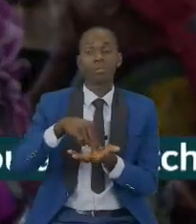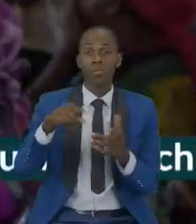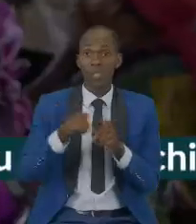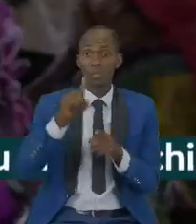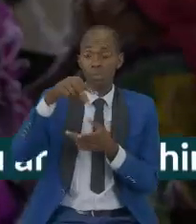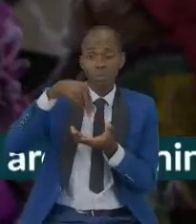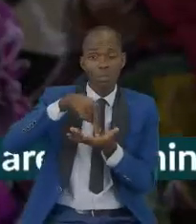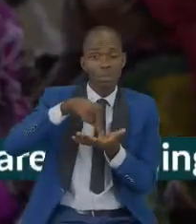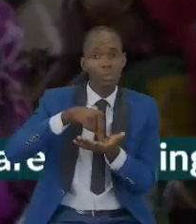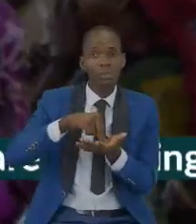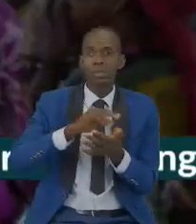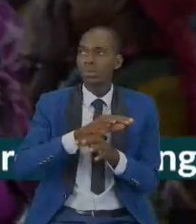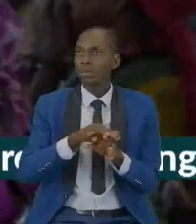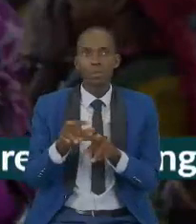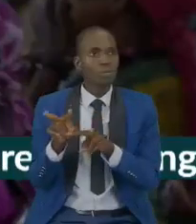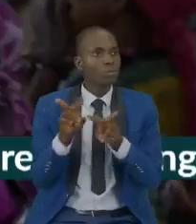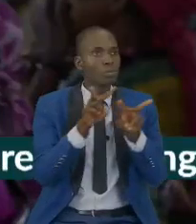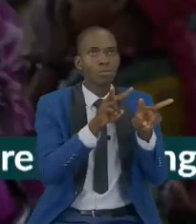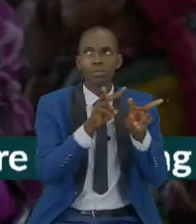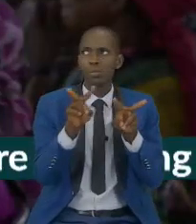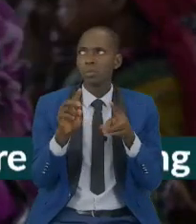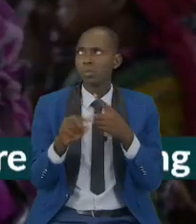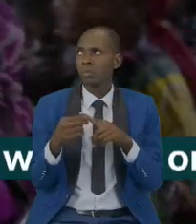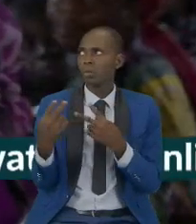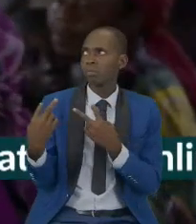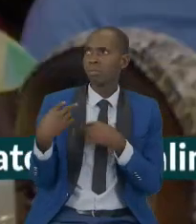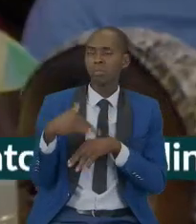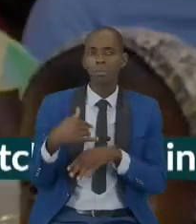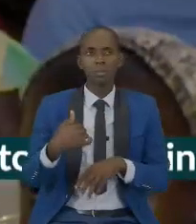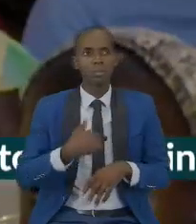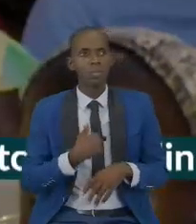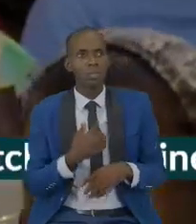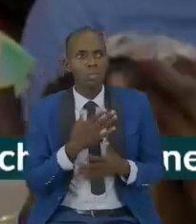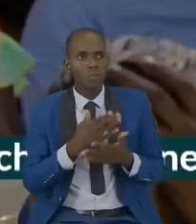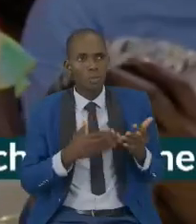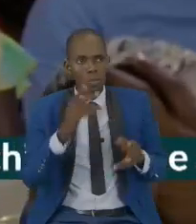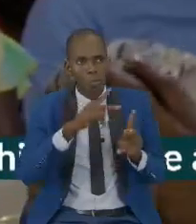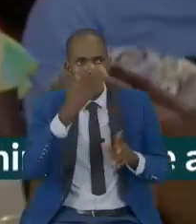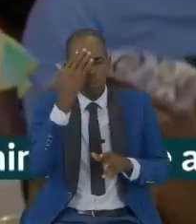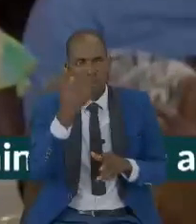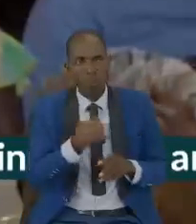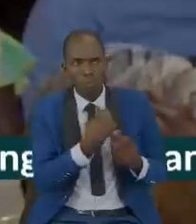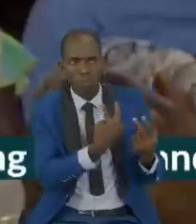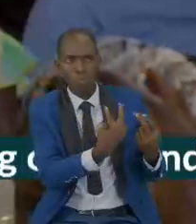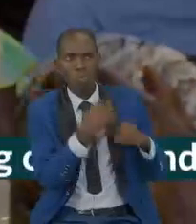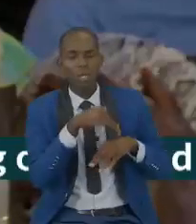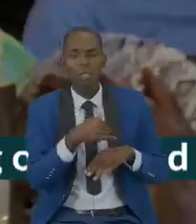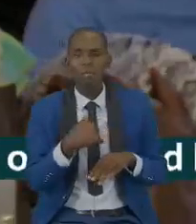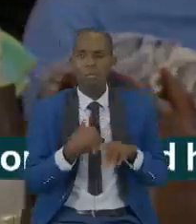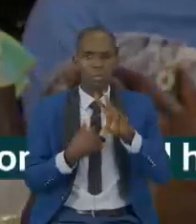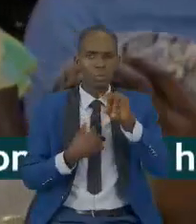eyes. As you close your eyes, imagine all that you have been doing. That place, that